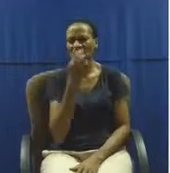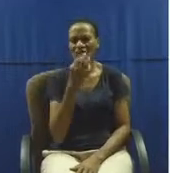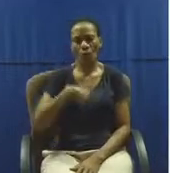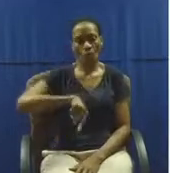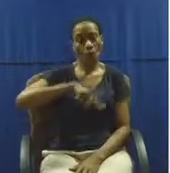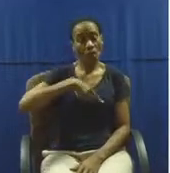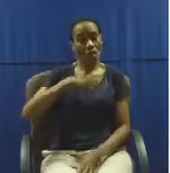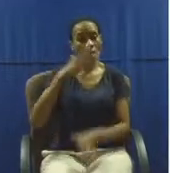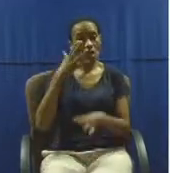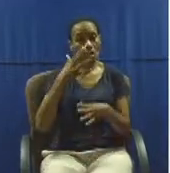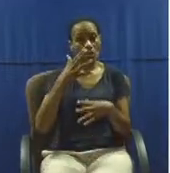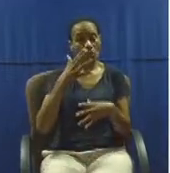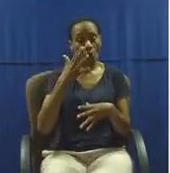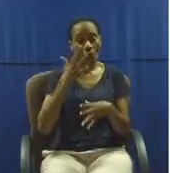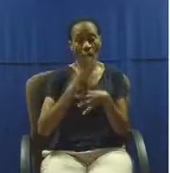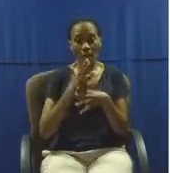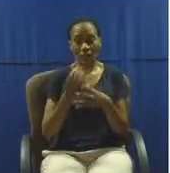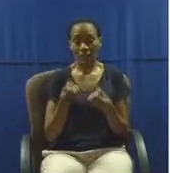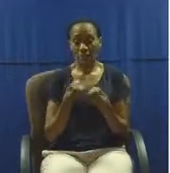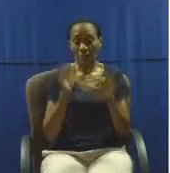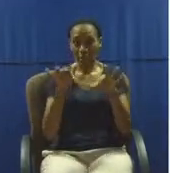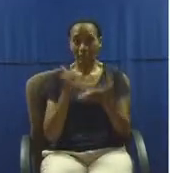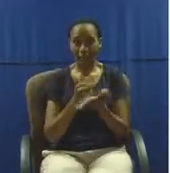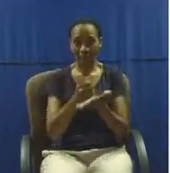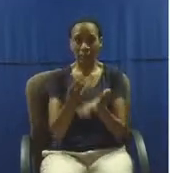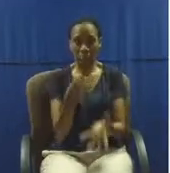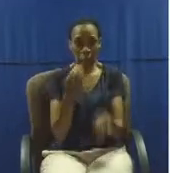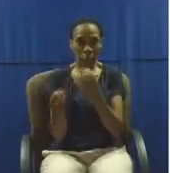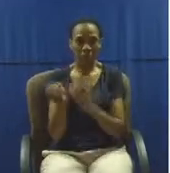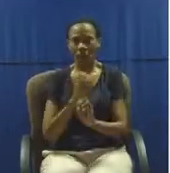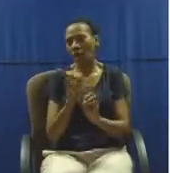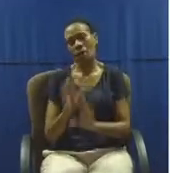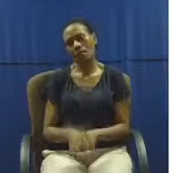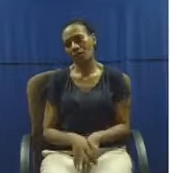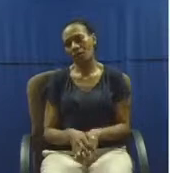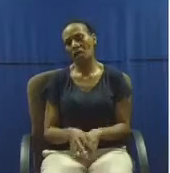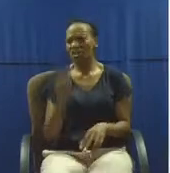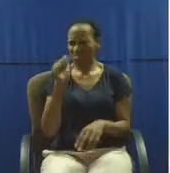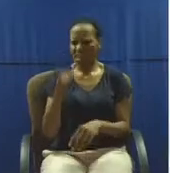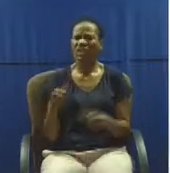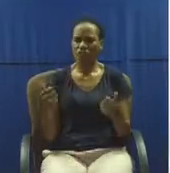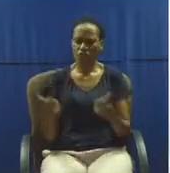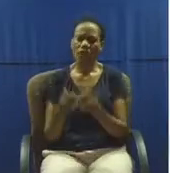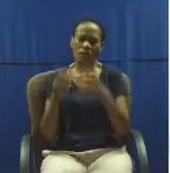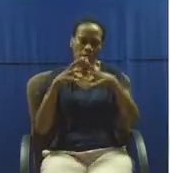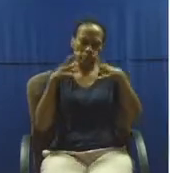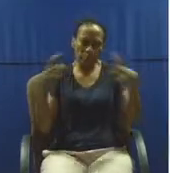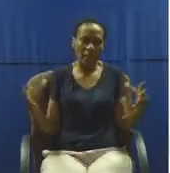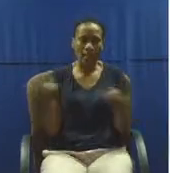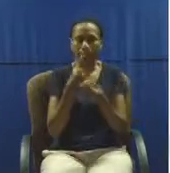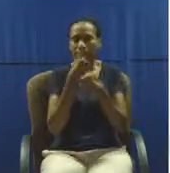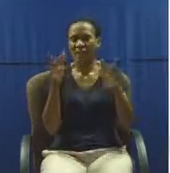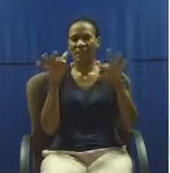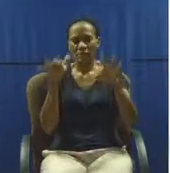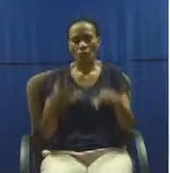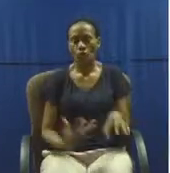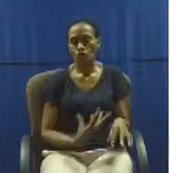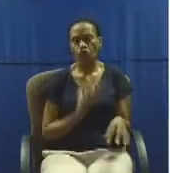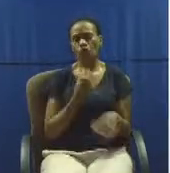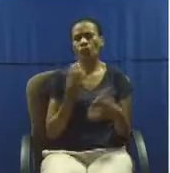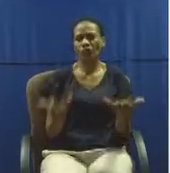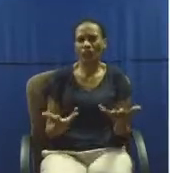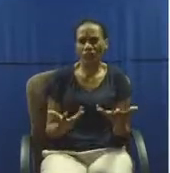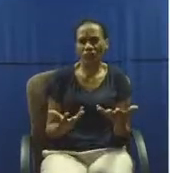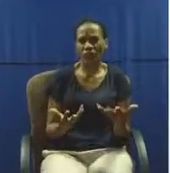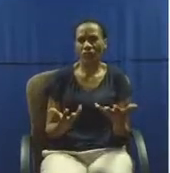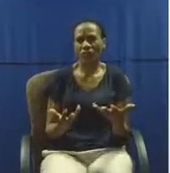on the job creation side. Yes, it continues to be a heavy burden. Many more people, young people, are